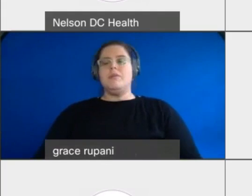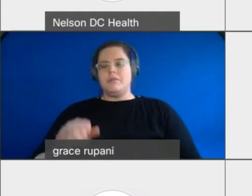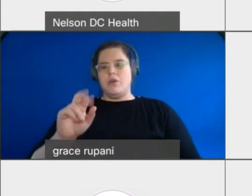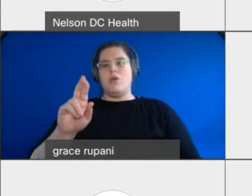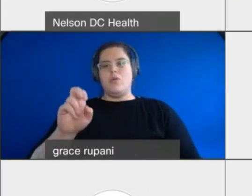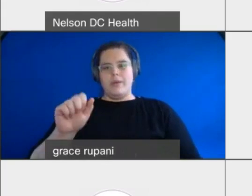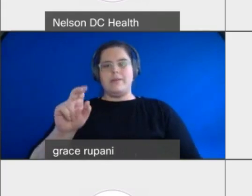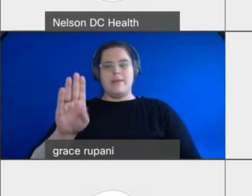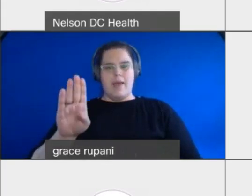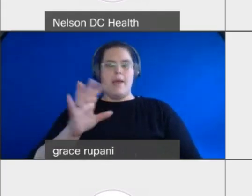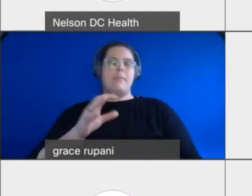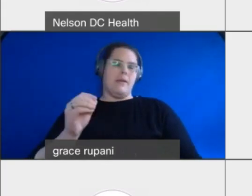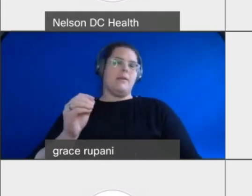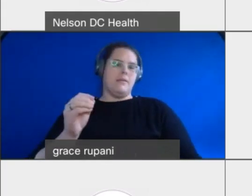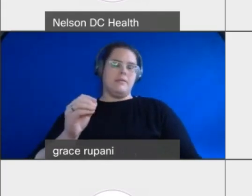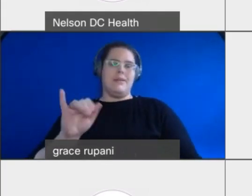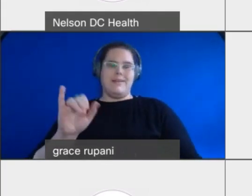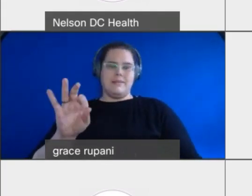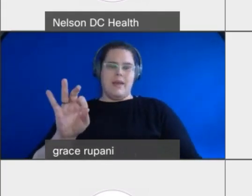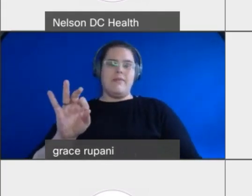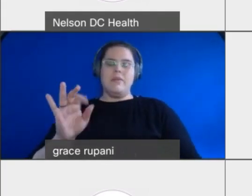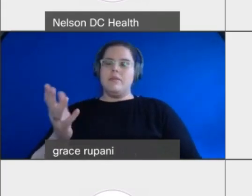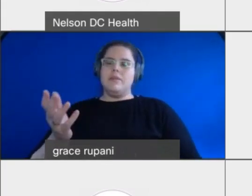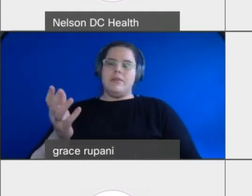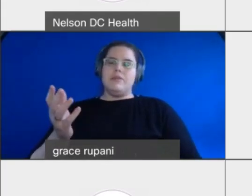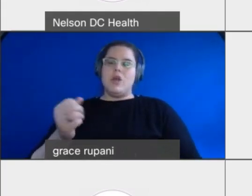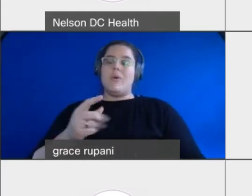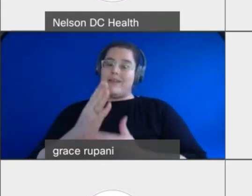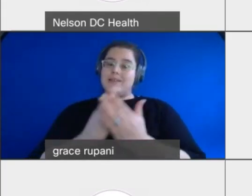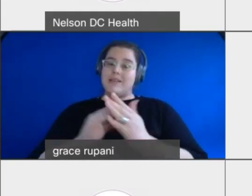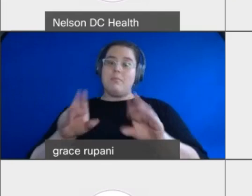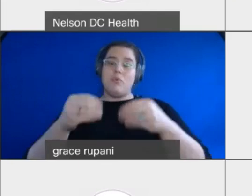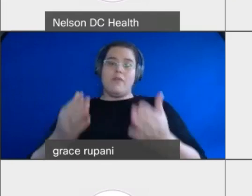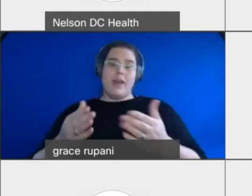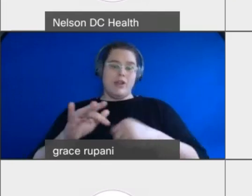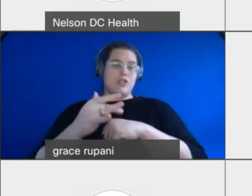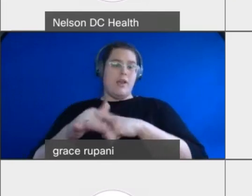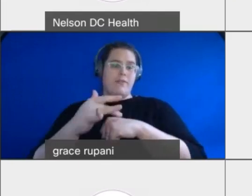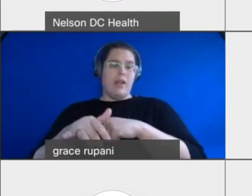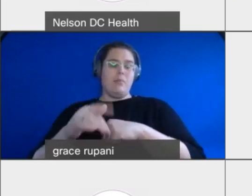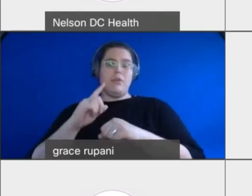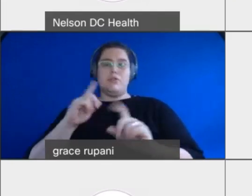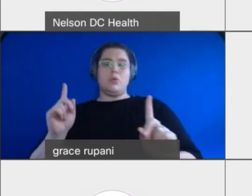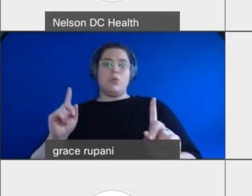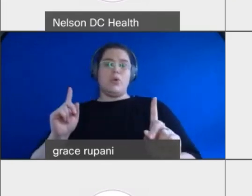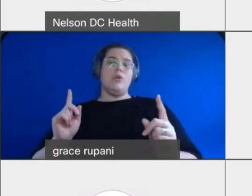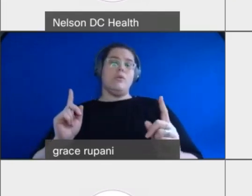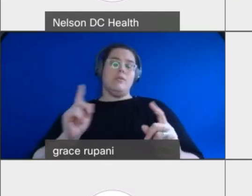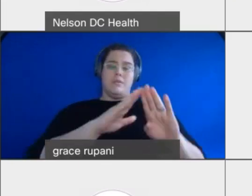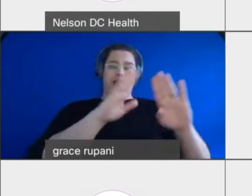are some providers that are available to go out to give a vaccine. And